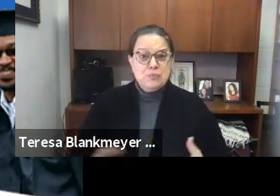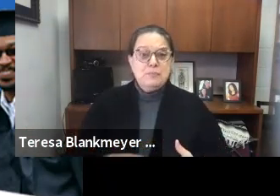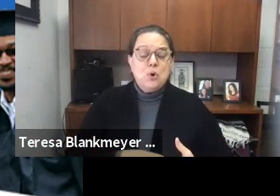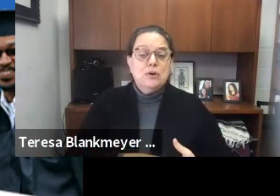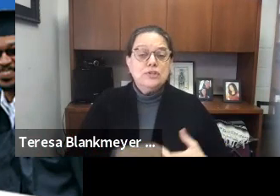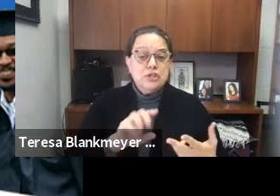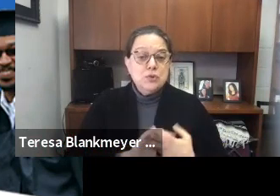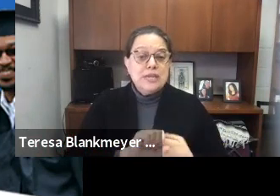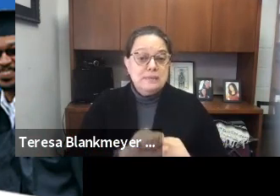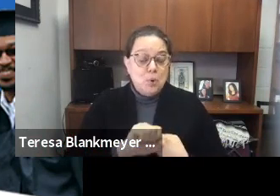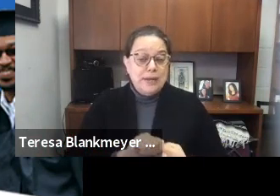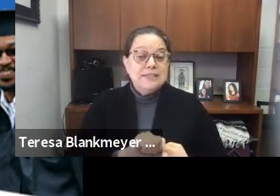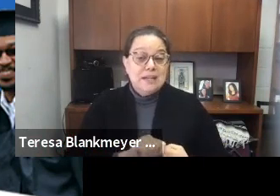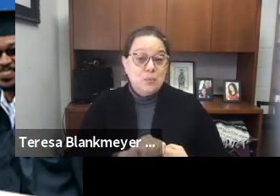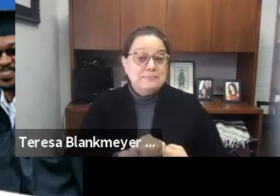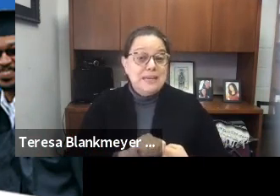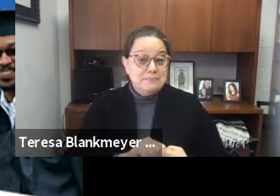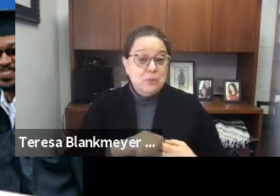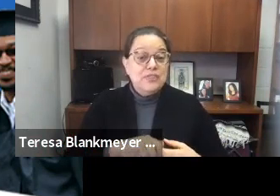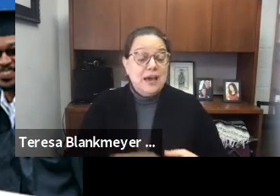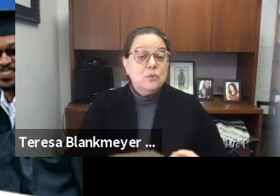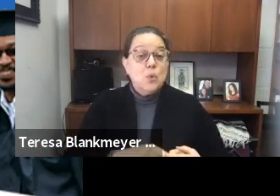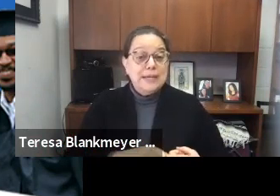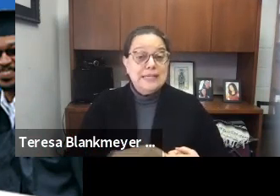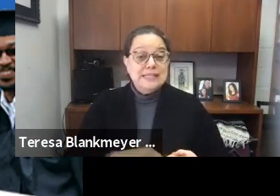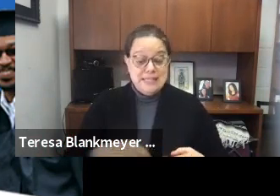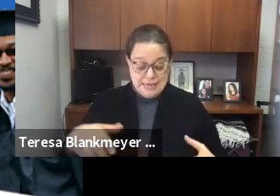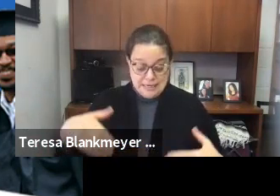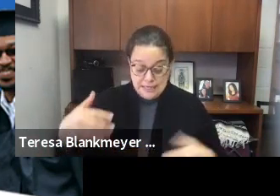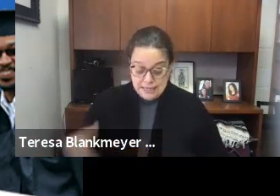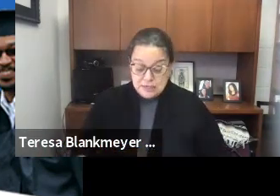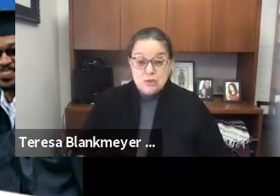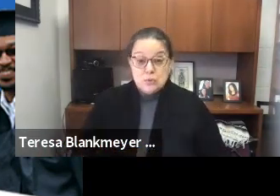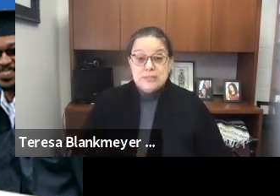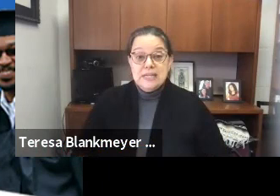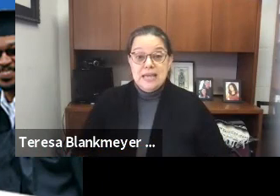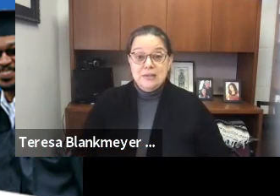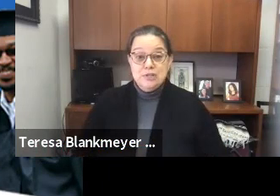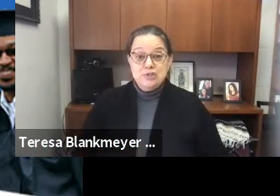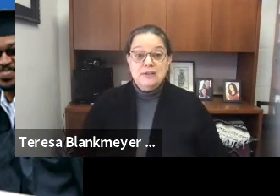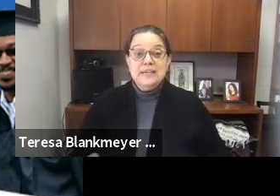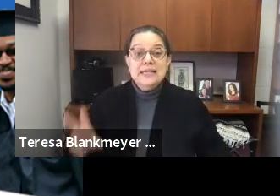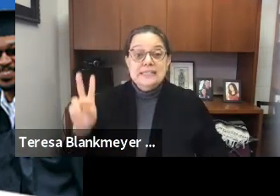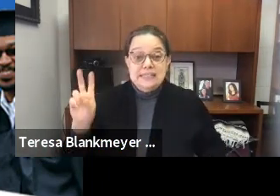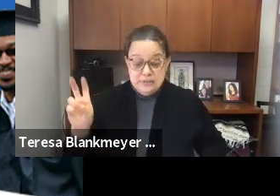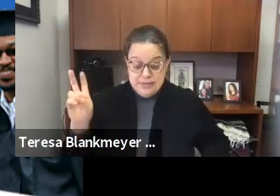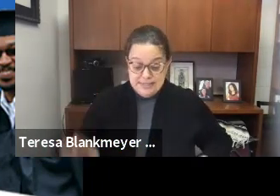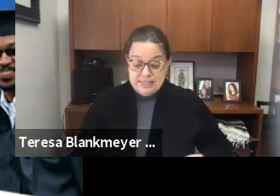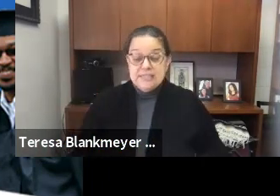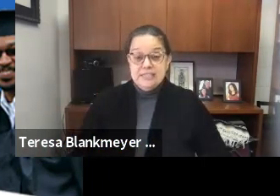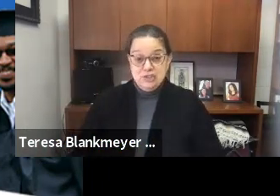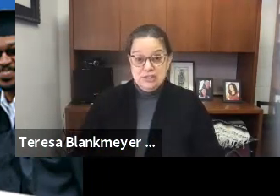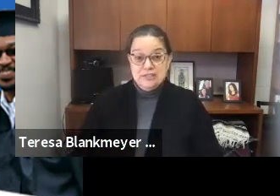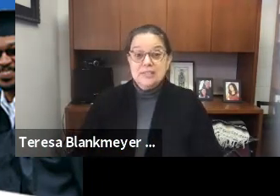issued this report. Two key points that I want to make about that. One is that it used the language of